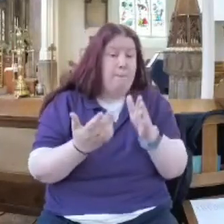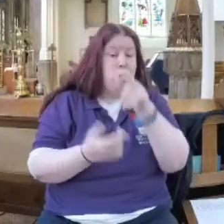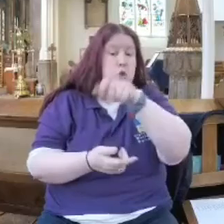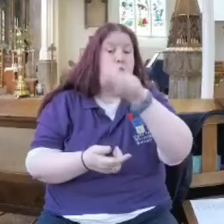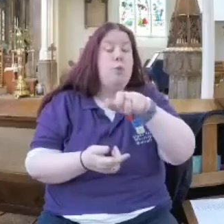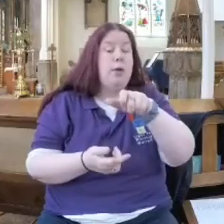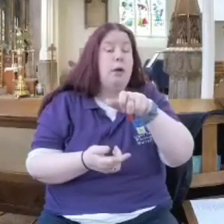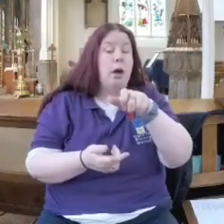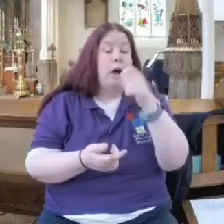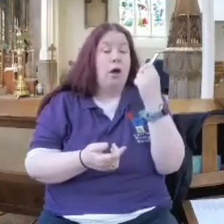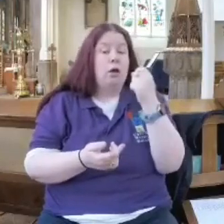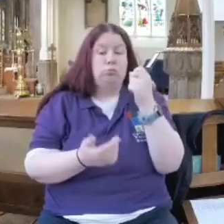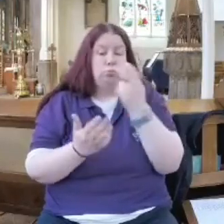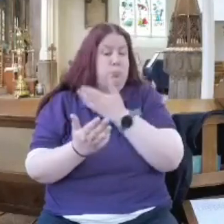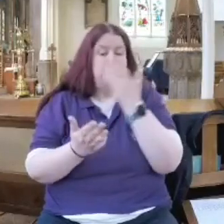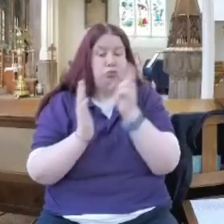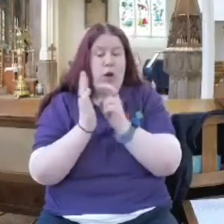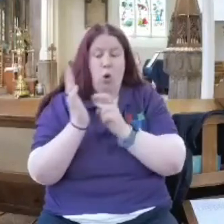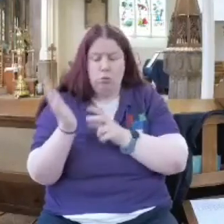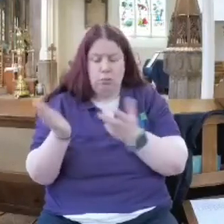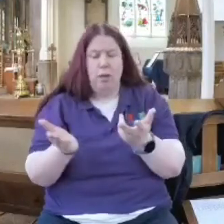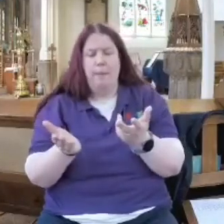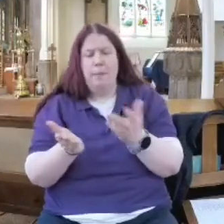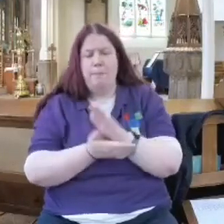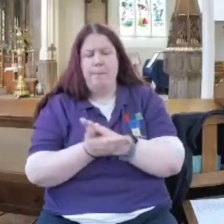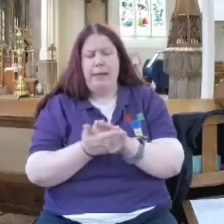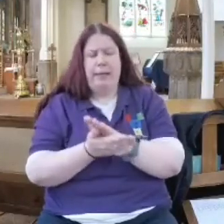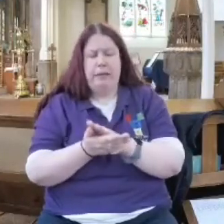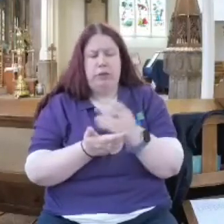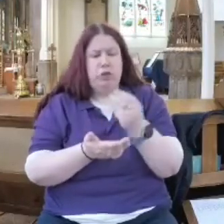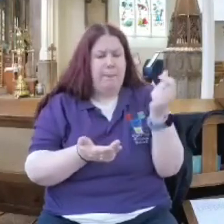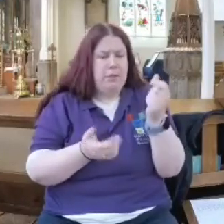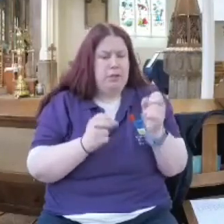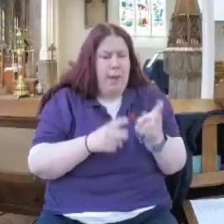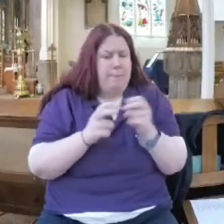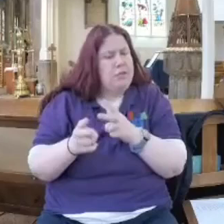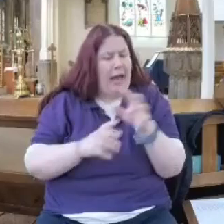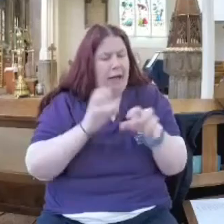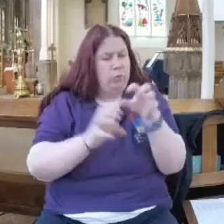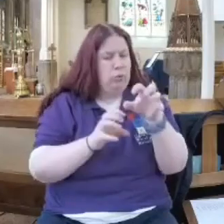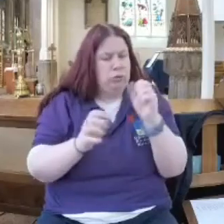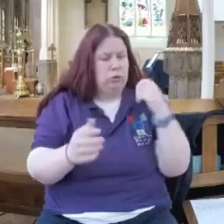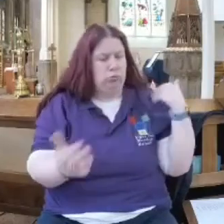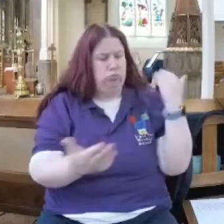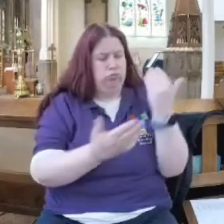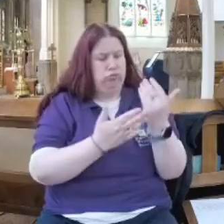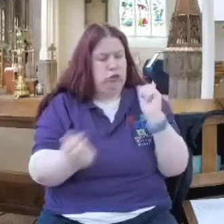led to the idea that species come and go and that they change over millions of years.